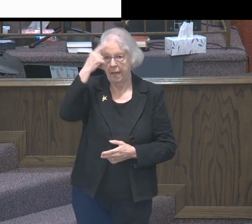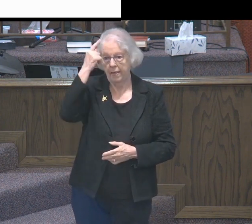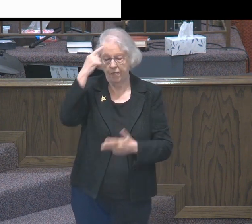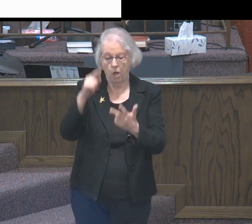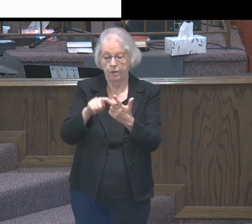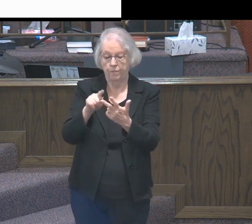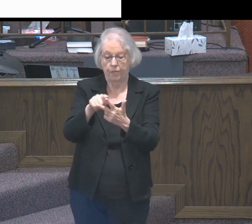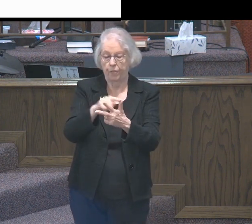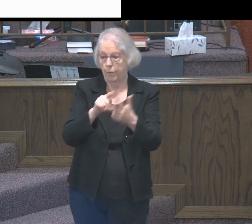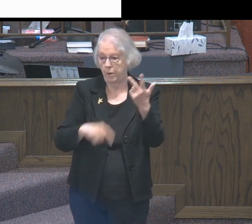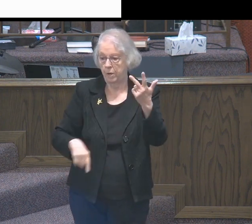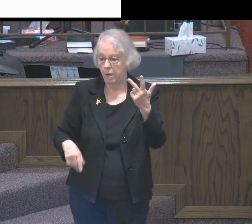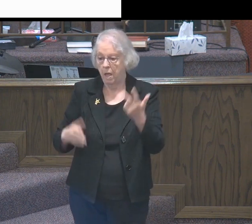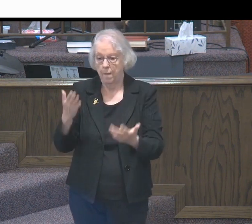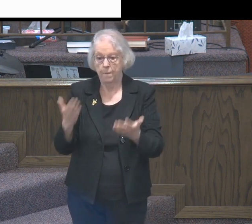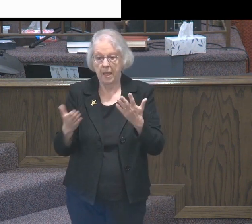that I'm in business with,